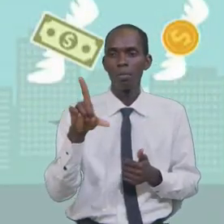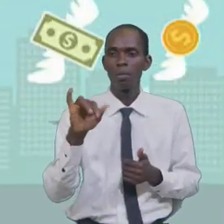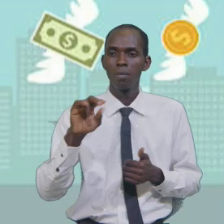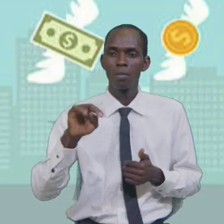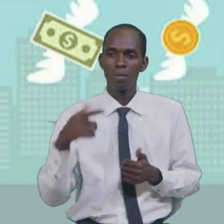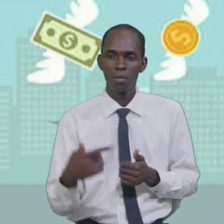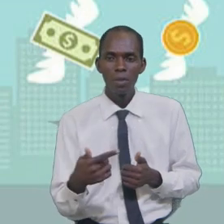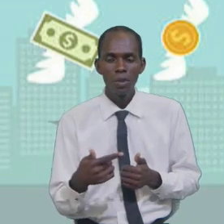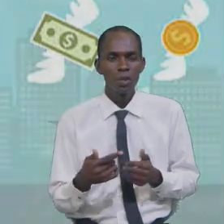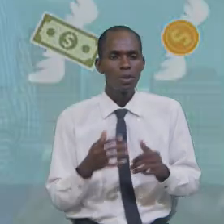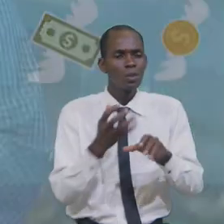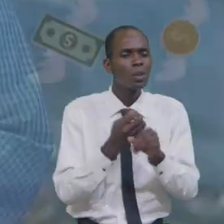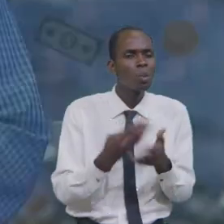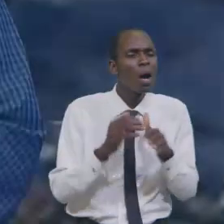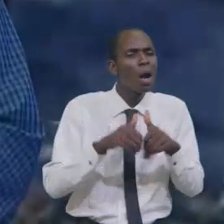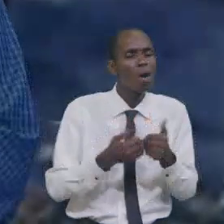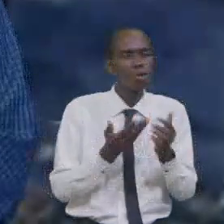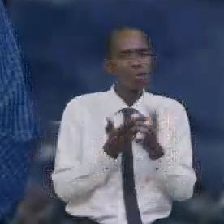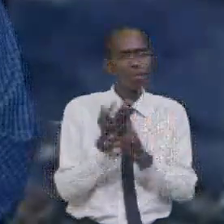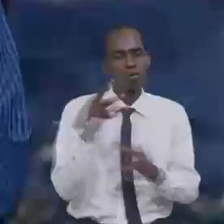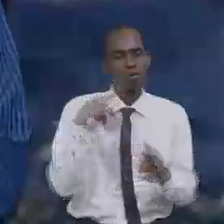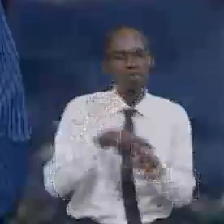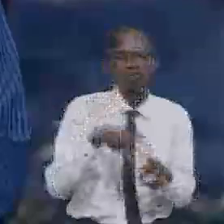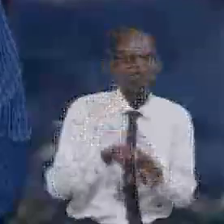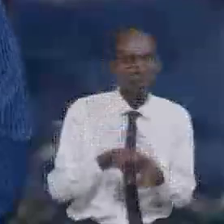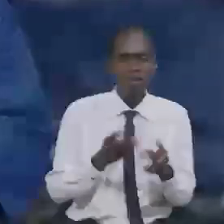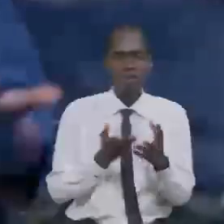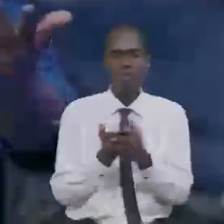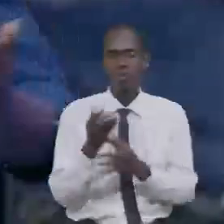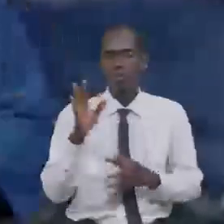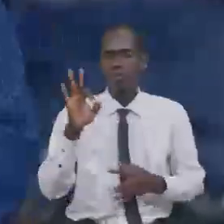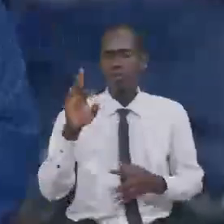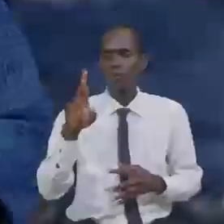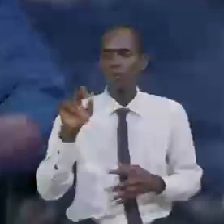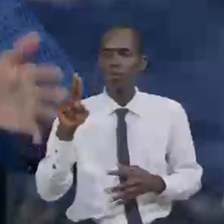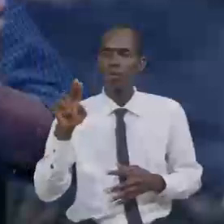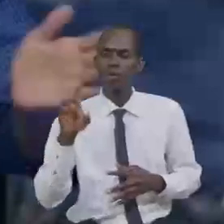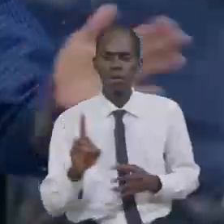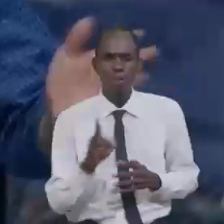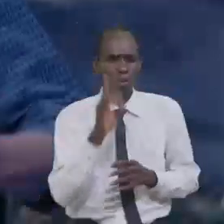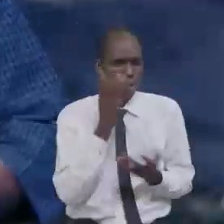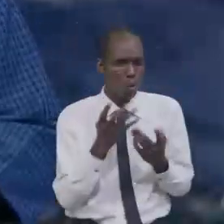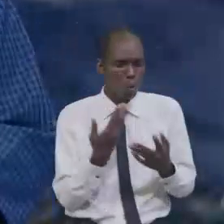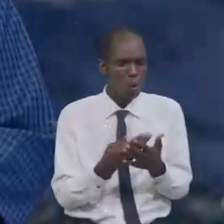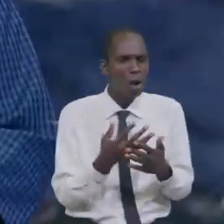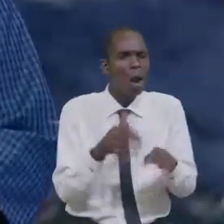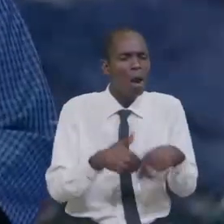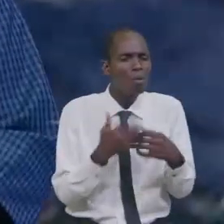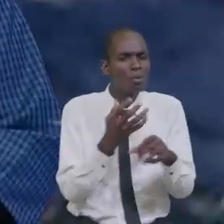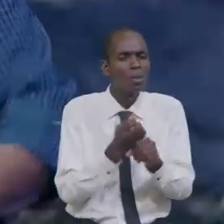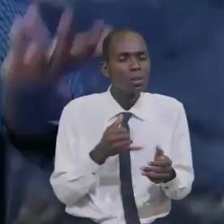Money. How are you going to get it? Through cheating other people. Money. How are you going to get that? Cutting